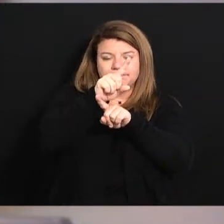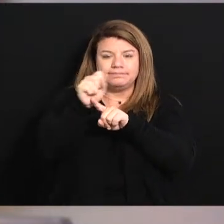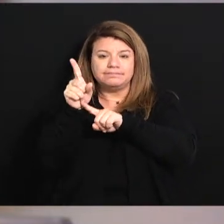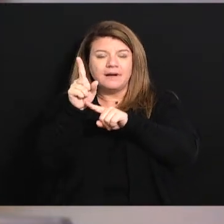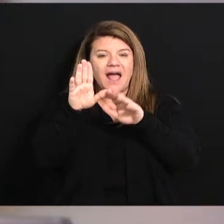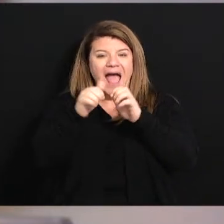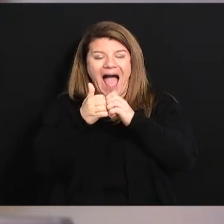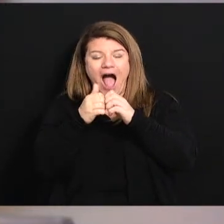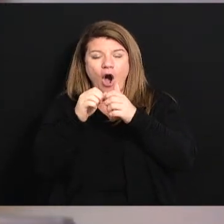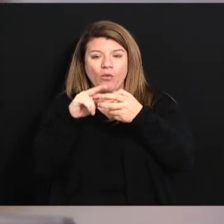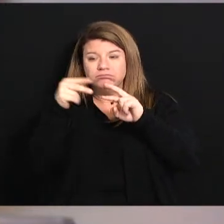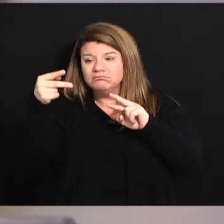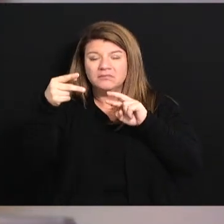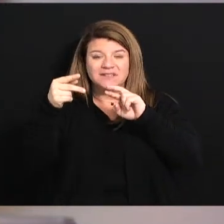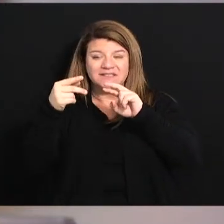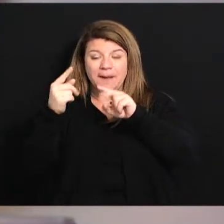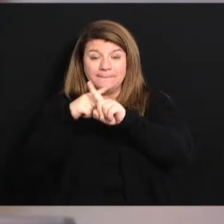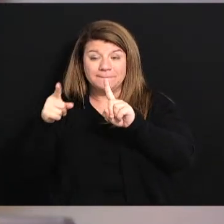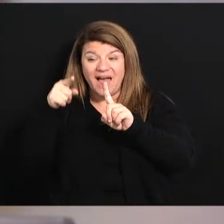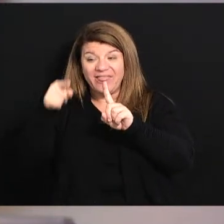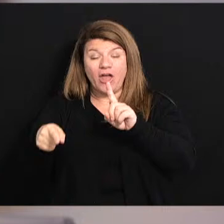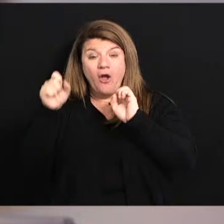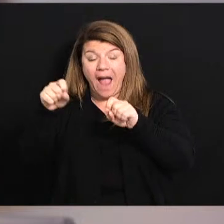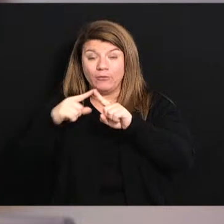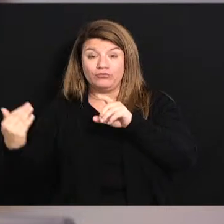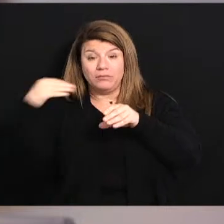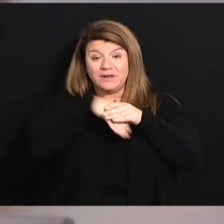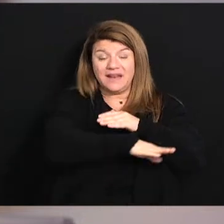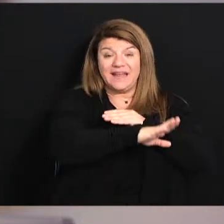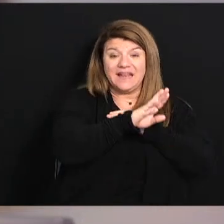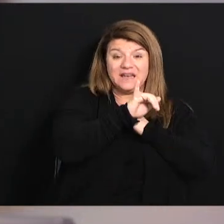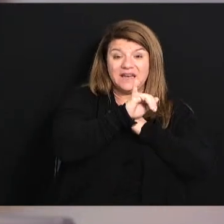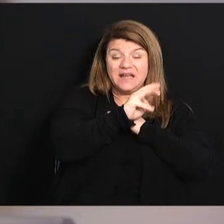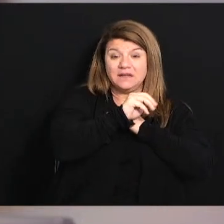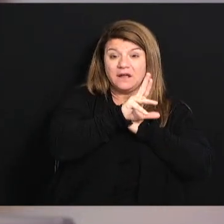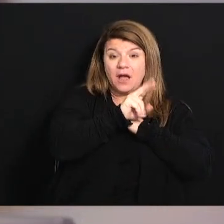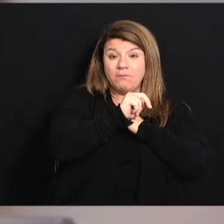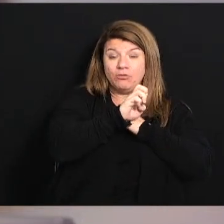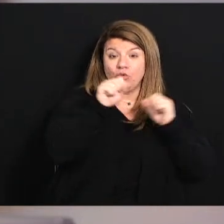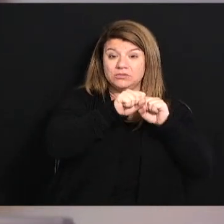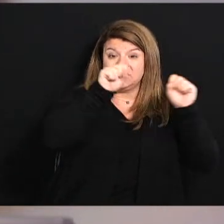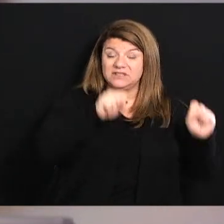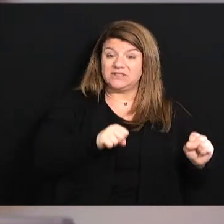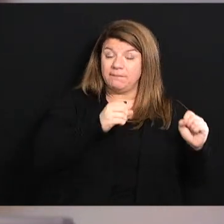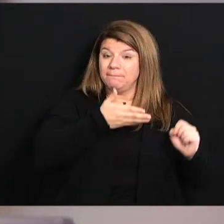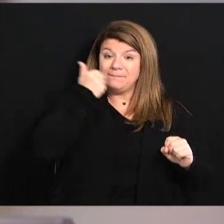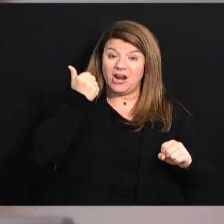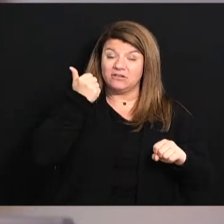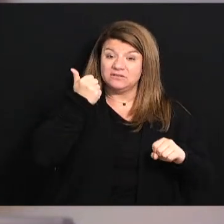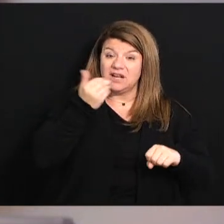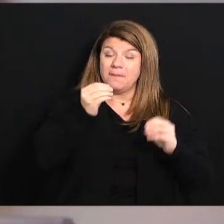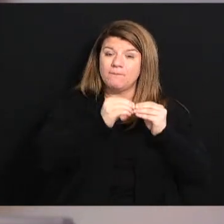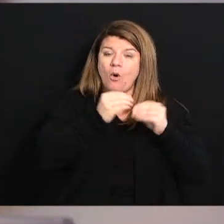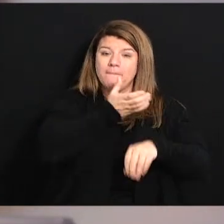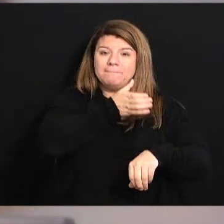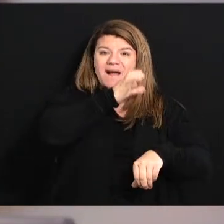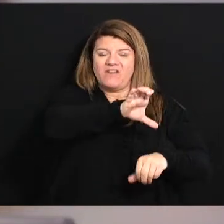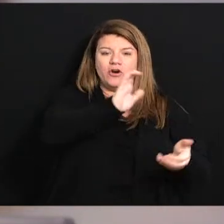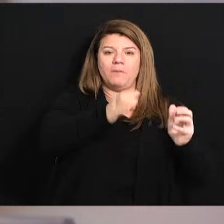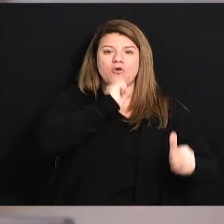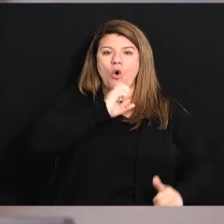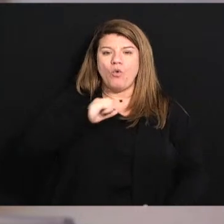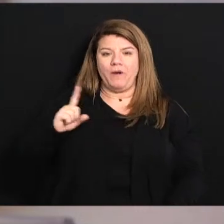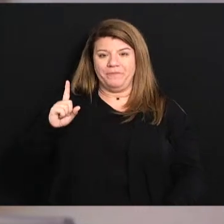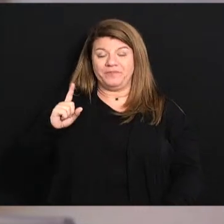these variants are able to evade the immune system better than previous variants of Omicron. And in South Africa, they